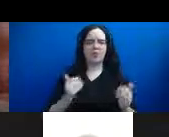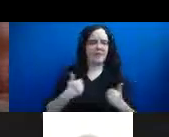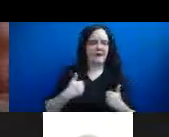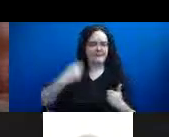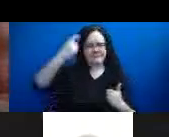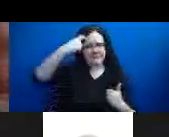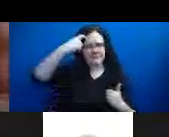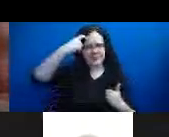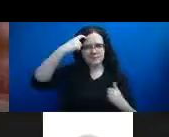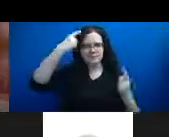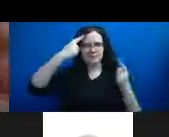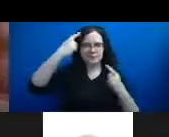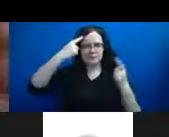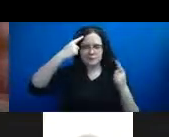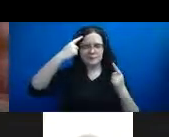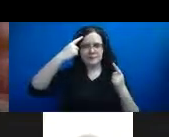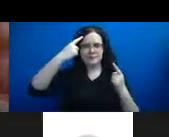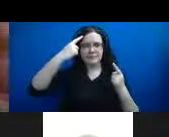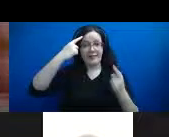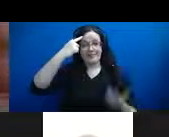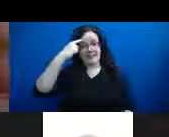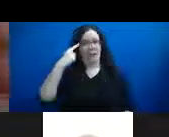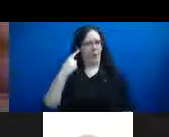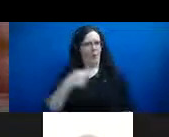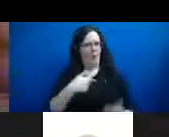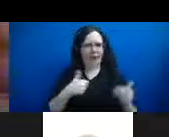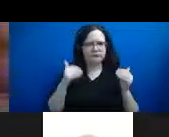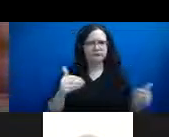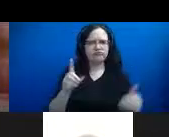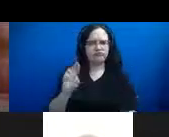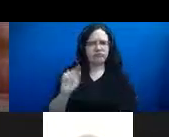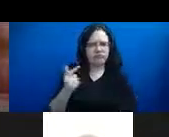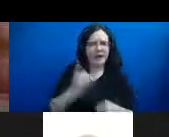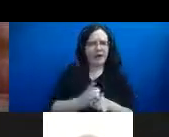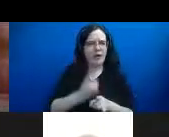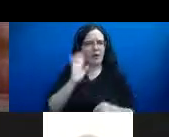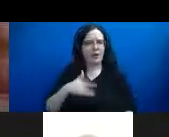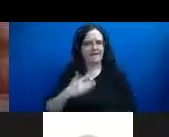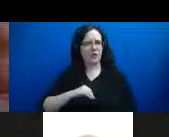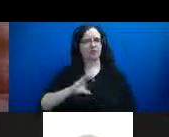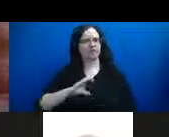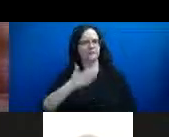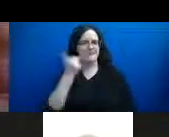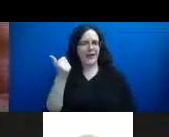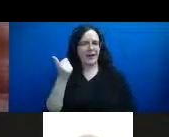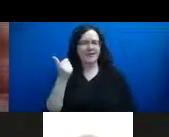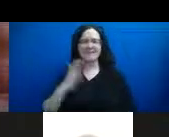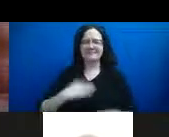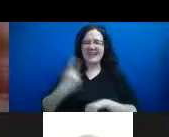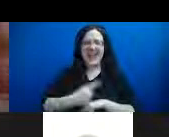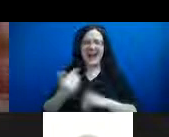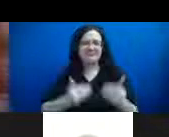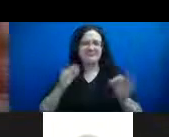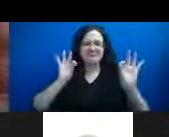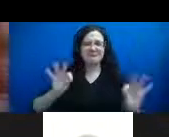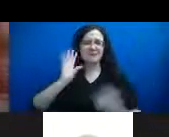cognitions of that this will make them feel better or make them into a, make their day go